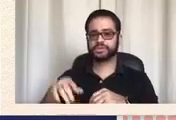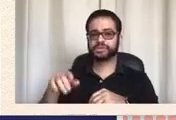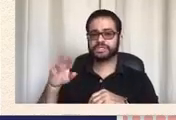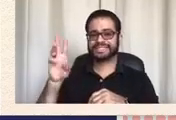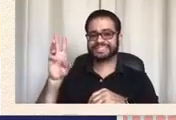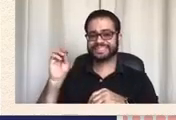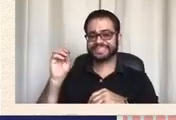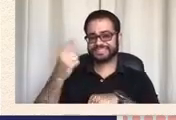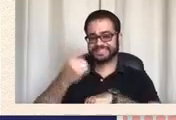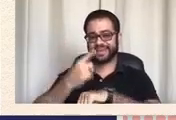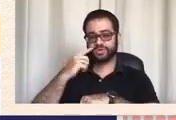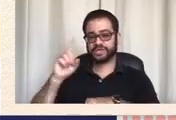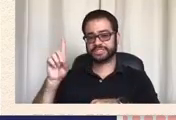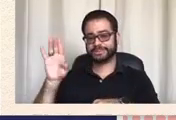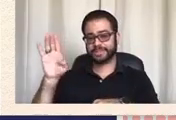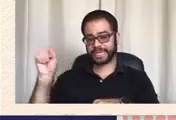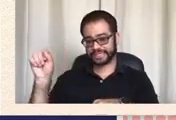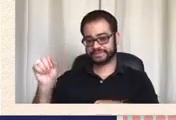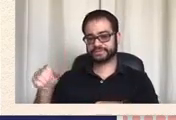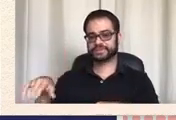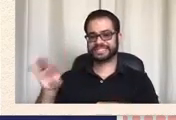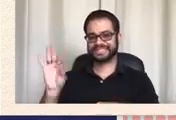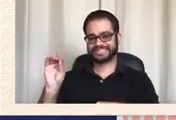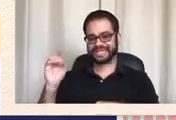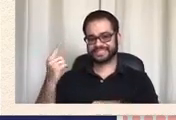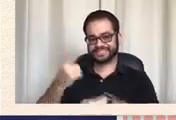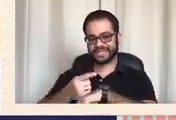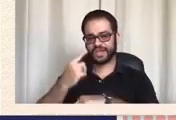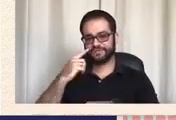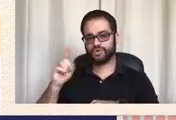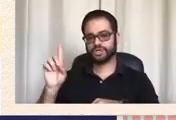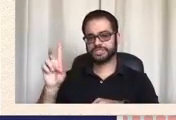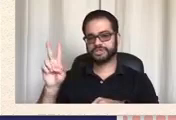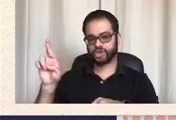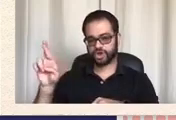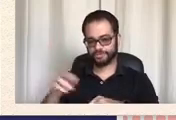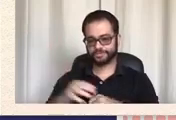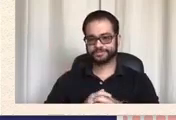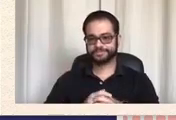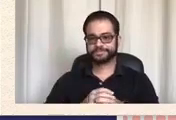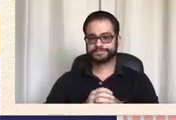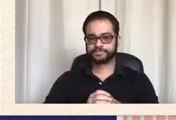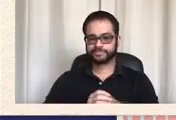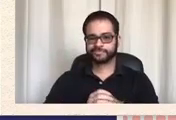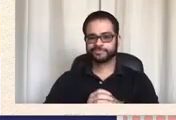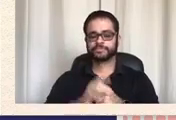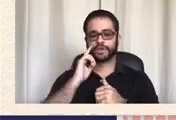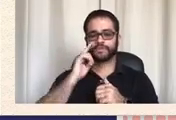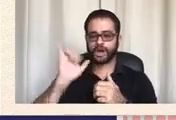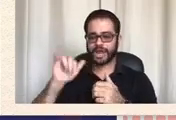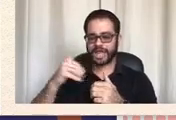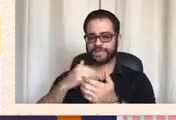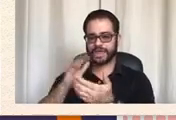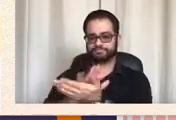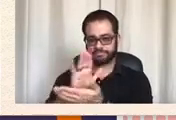clock from eligibility or activation from a wait list to have that document developed.